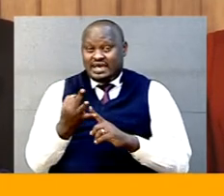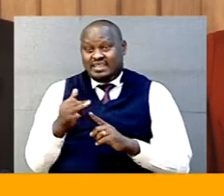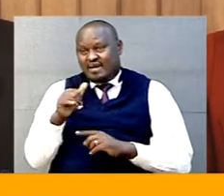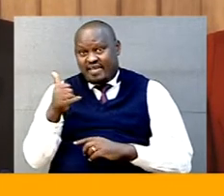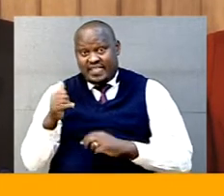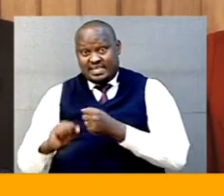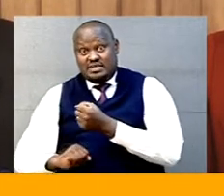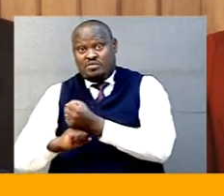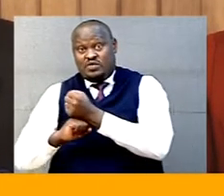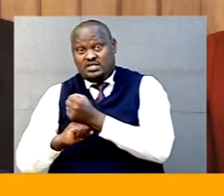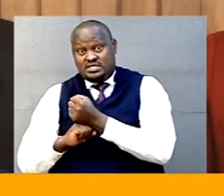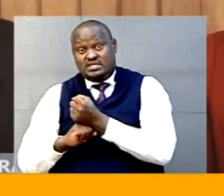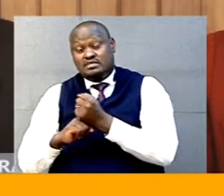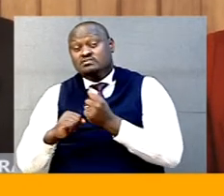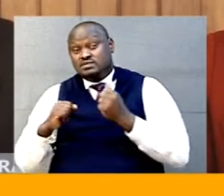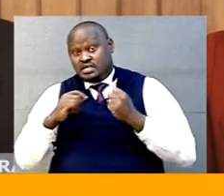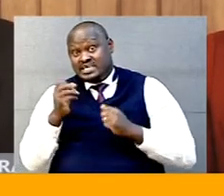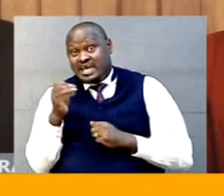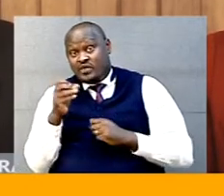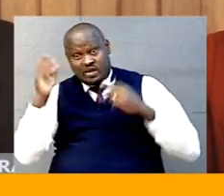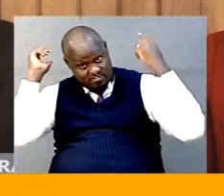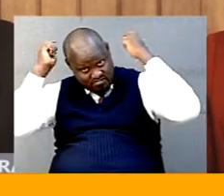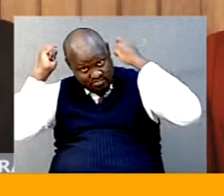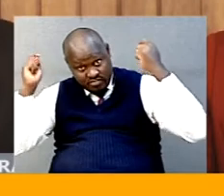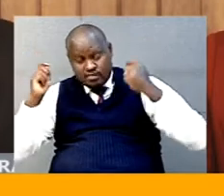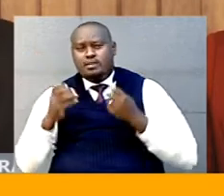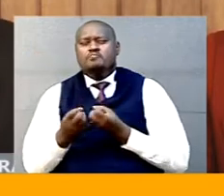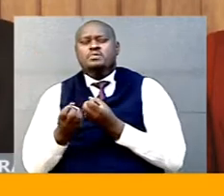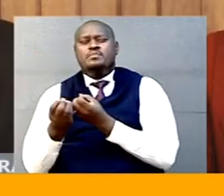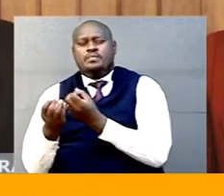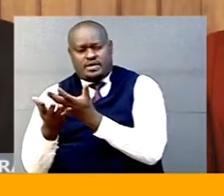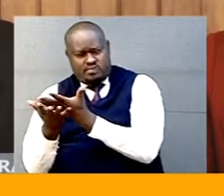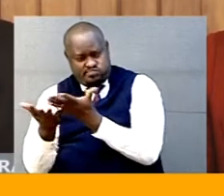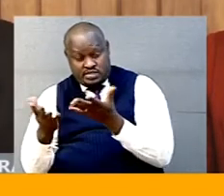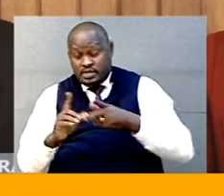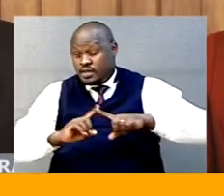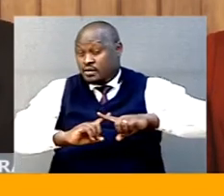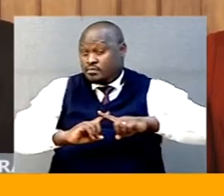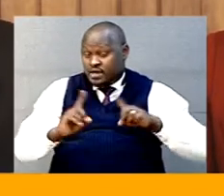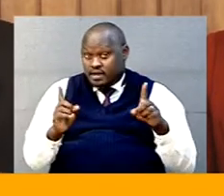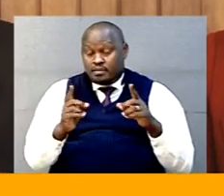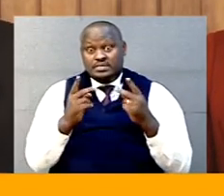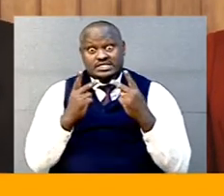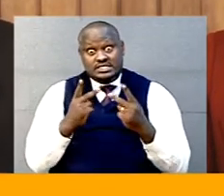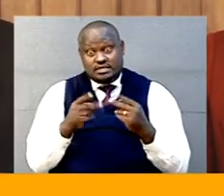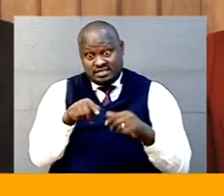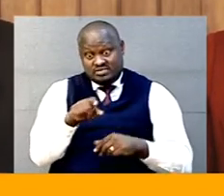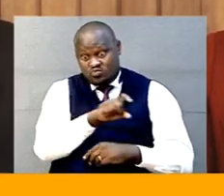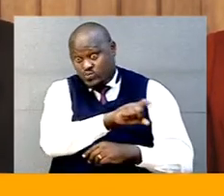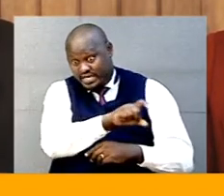pro are also a big number. But we can say that by the end of this